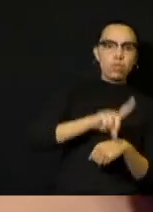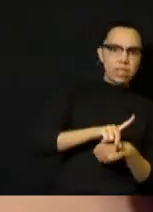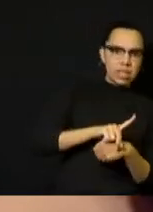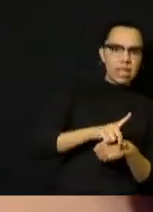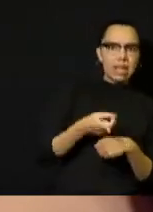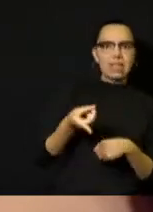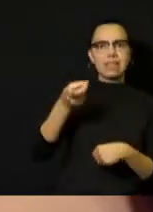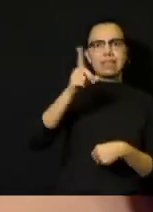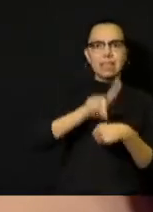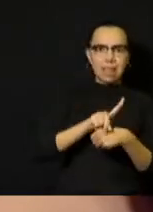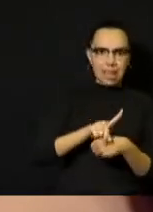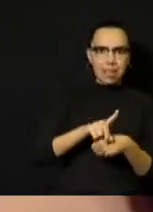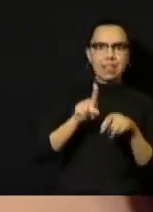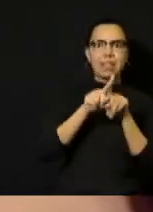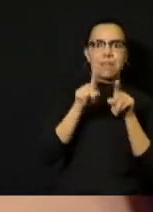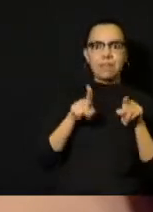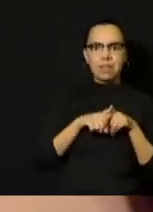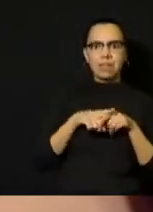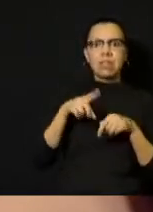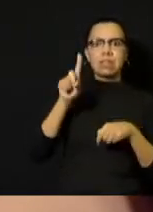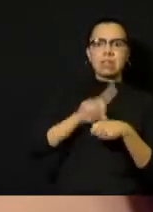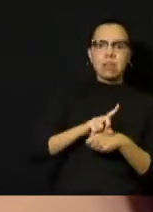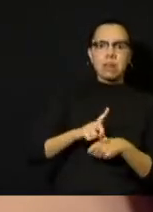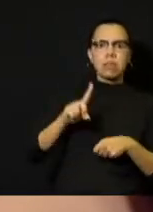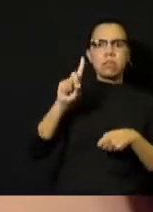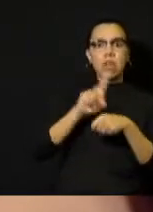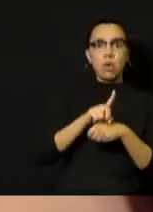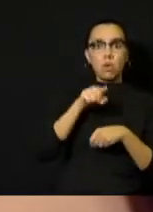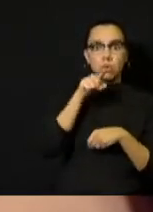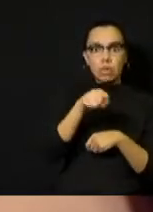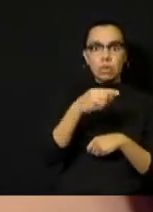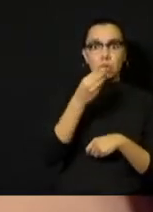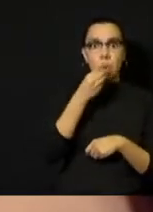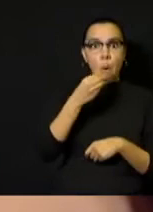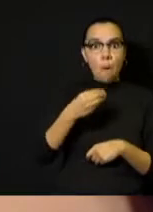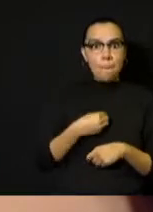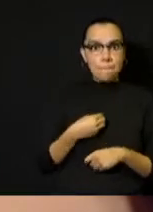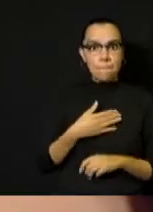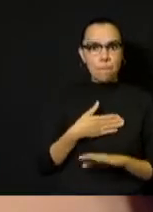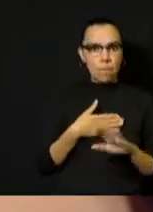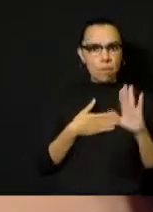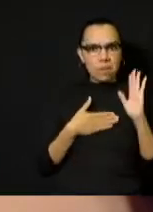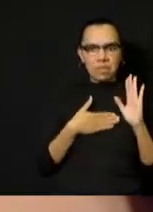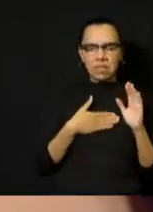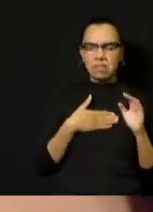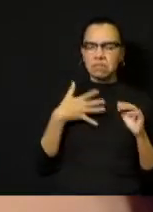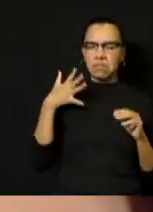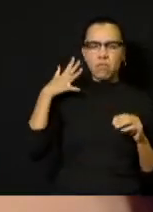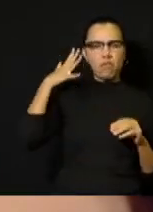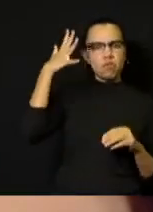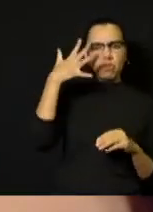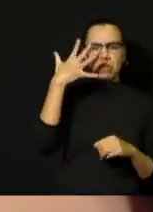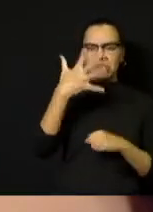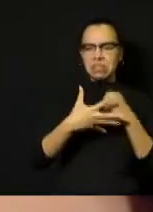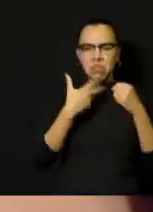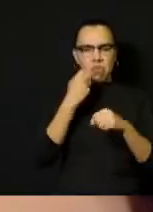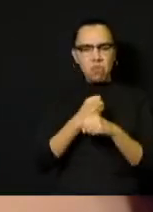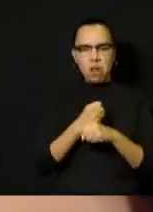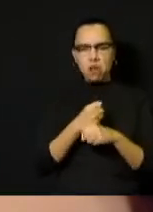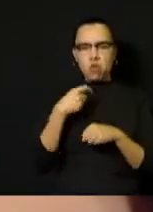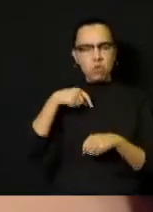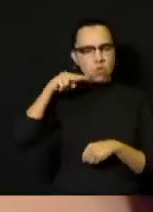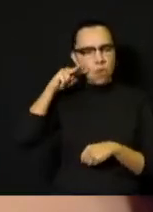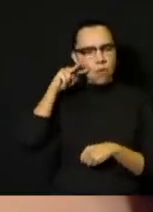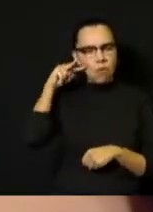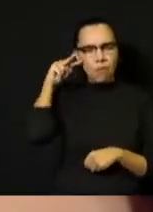one day and the next one too, from this moment on, and you commit to this,